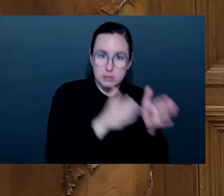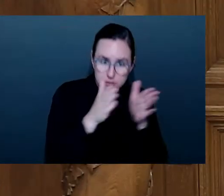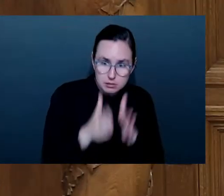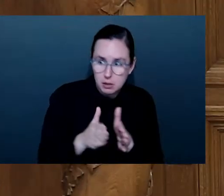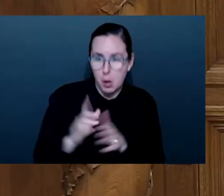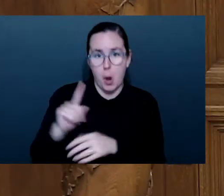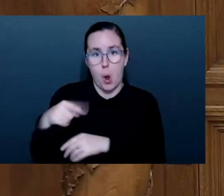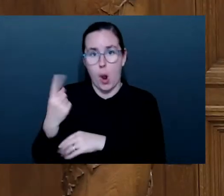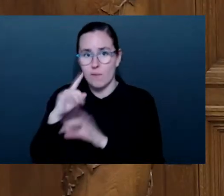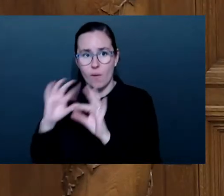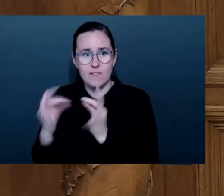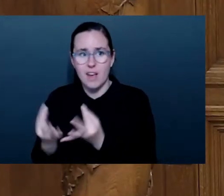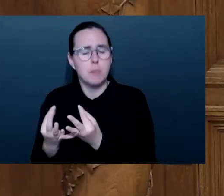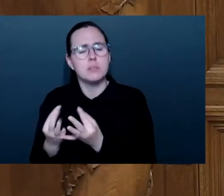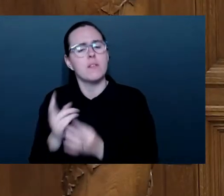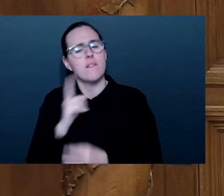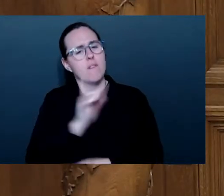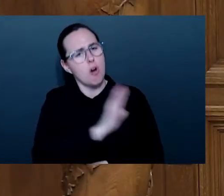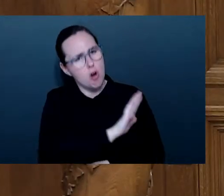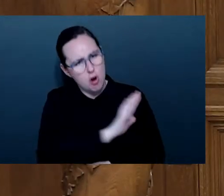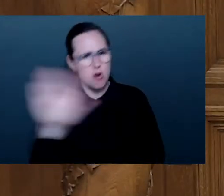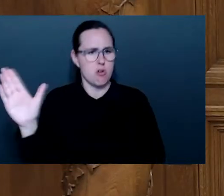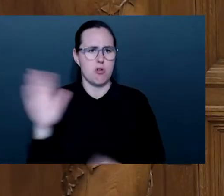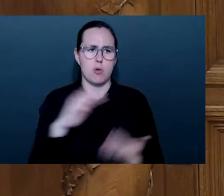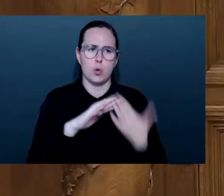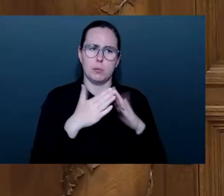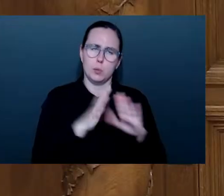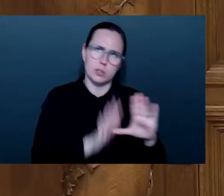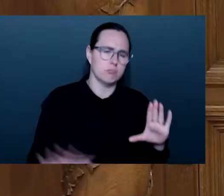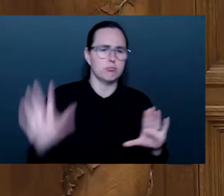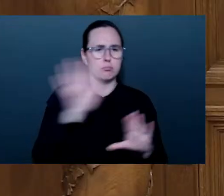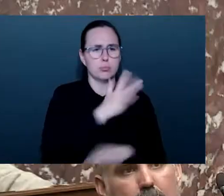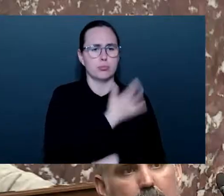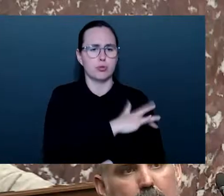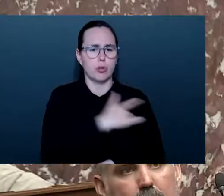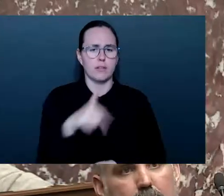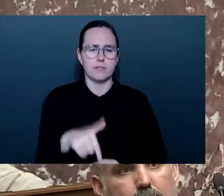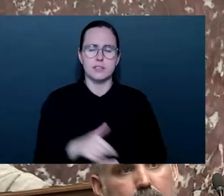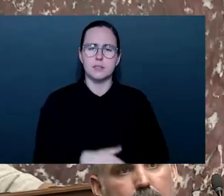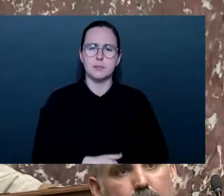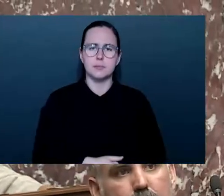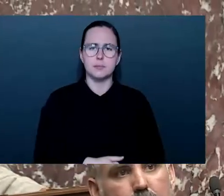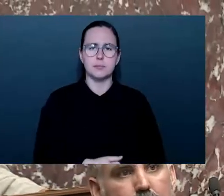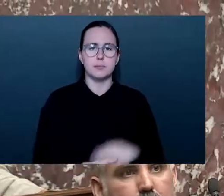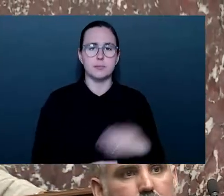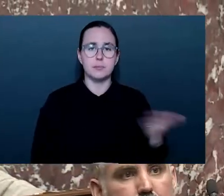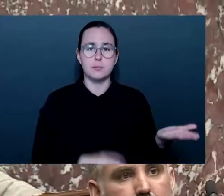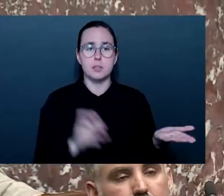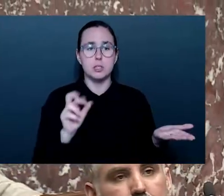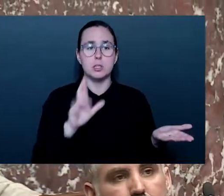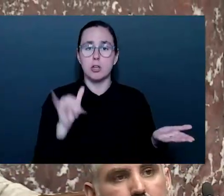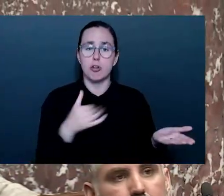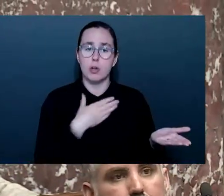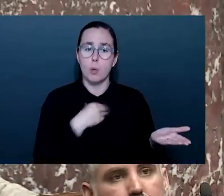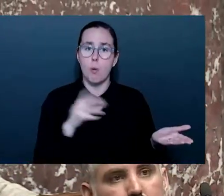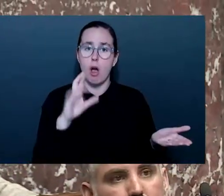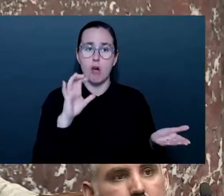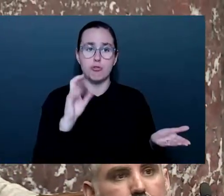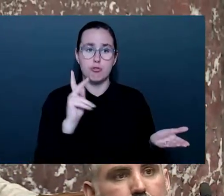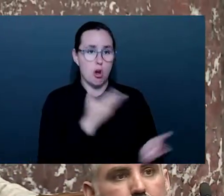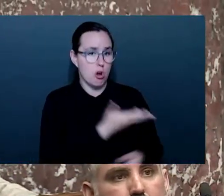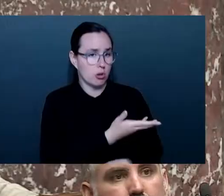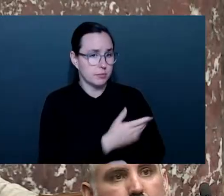Member for Surrey White Rock. Thank you, Mr. Speaker. Mr. Speaker, this government, when it comes to mental health supports, this government has